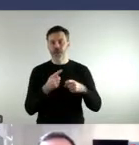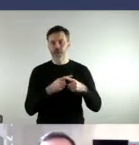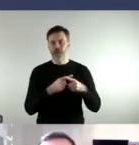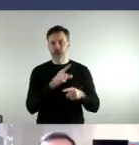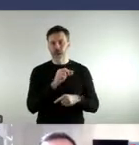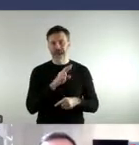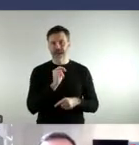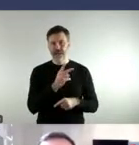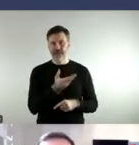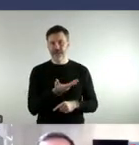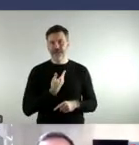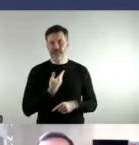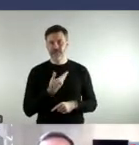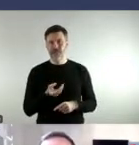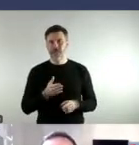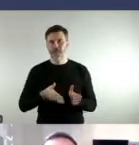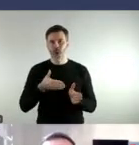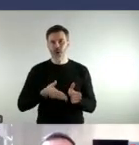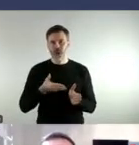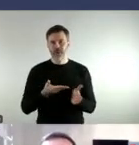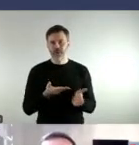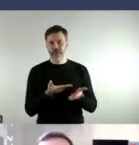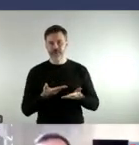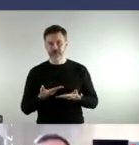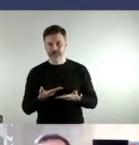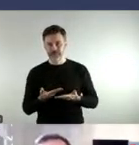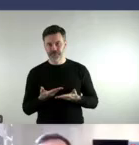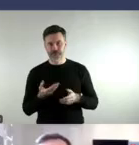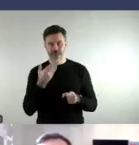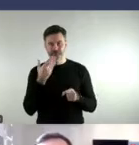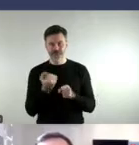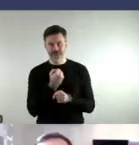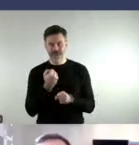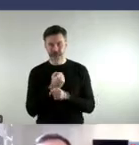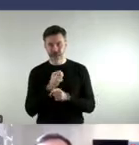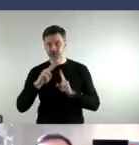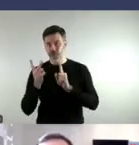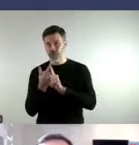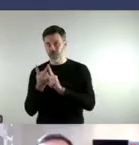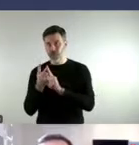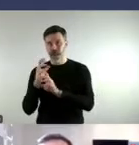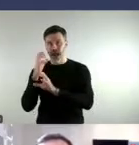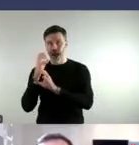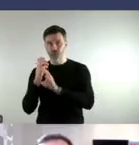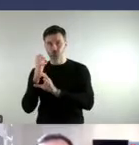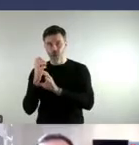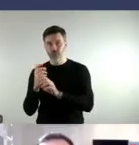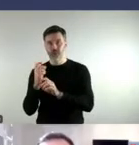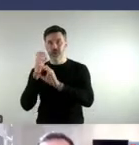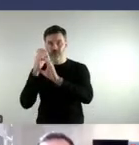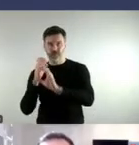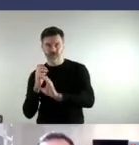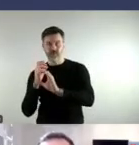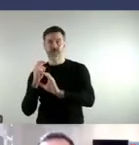traffic. We used a train. We used a bus that we could use, and it